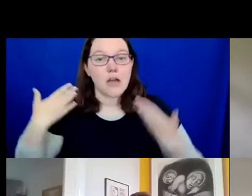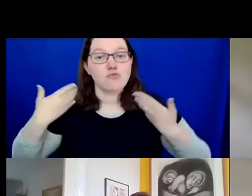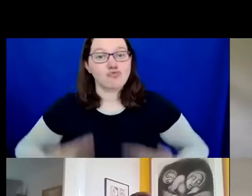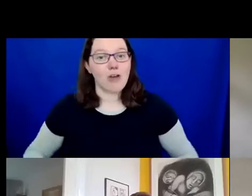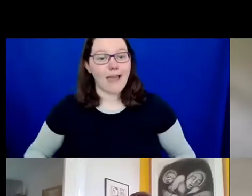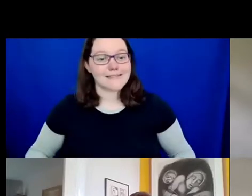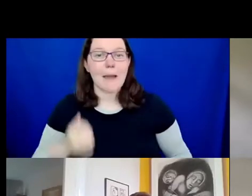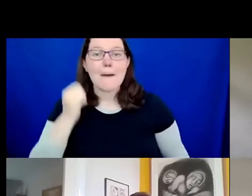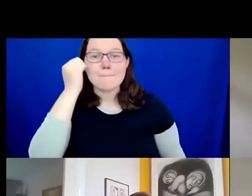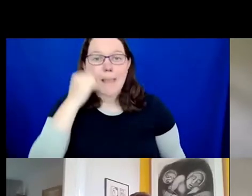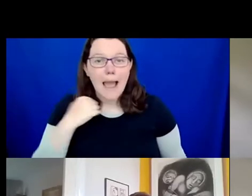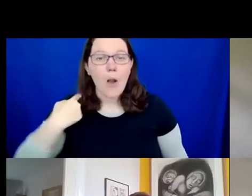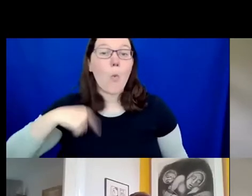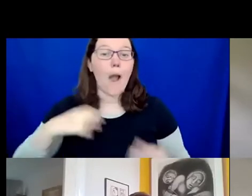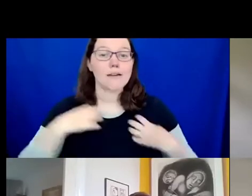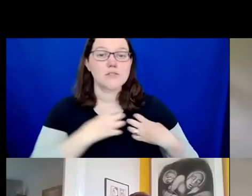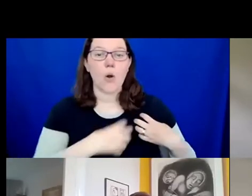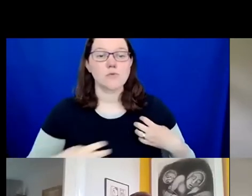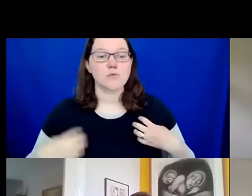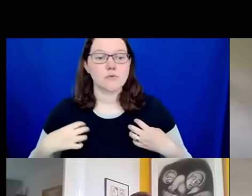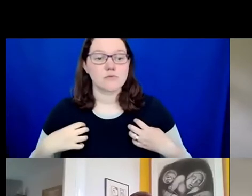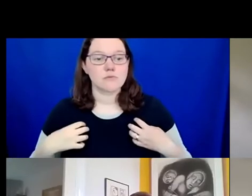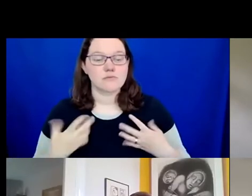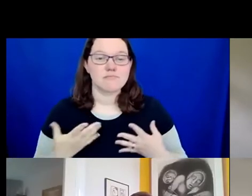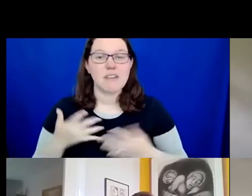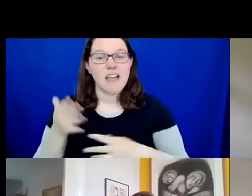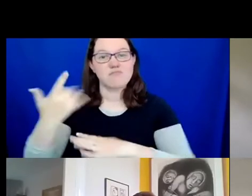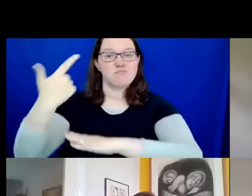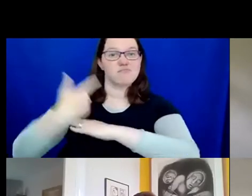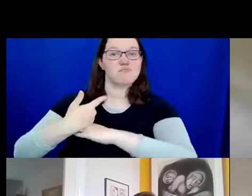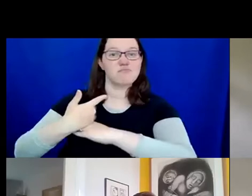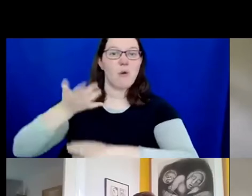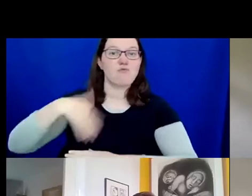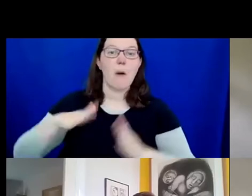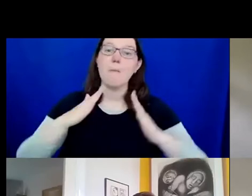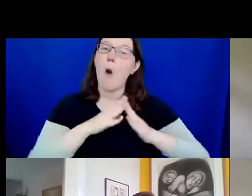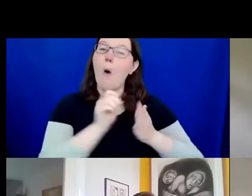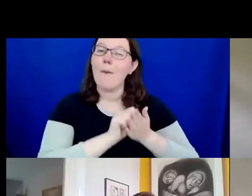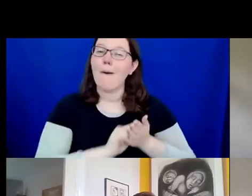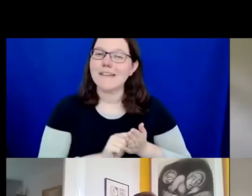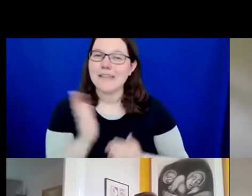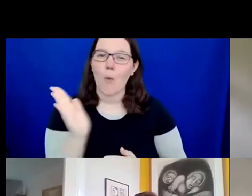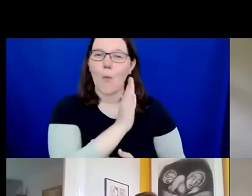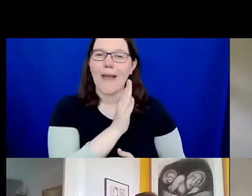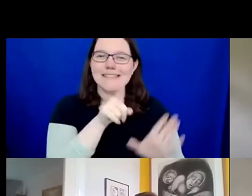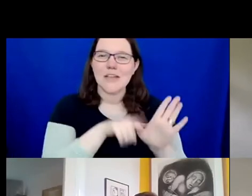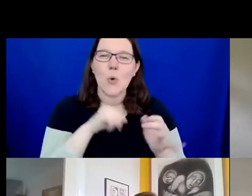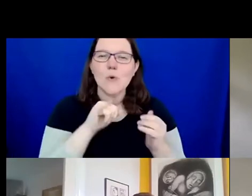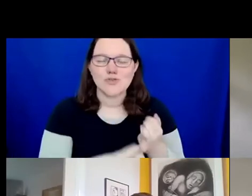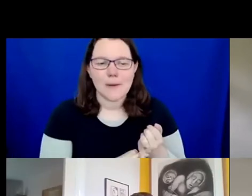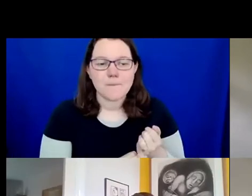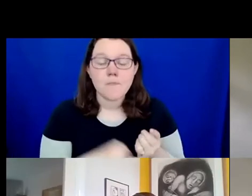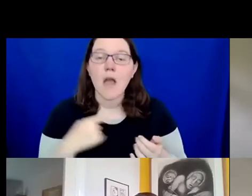background, and I'm speaking to you from my home office in West Yorkshire. I'm a freelance consultant working